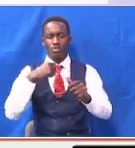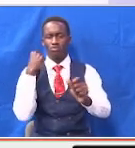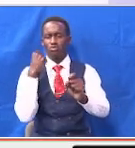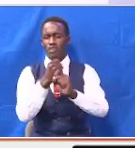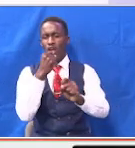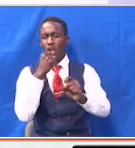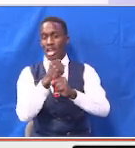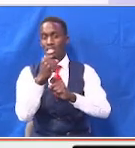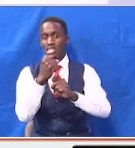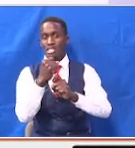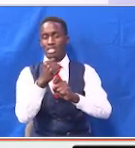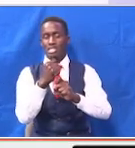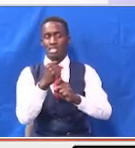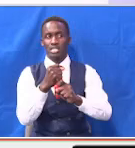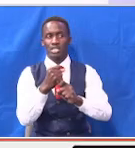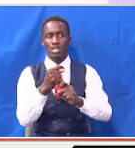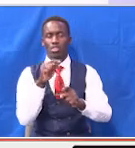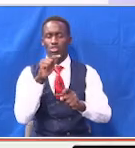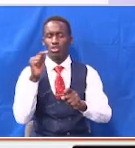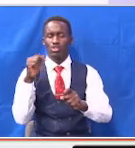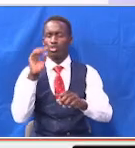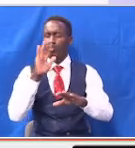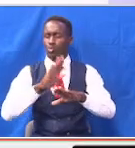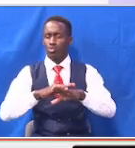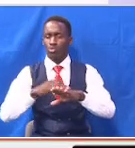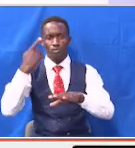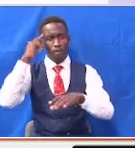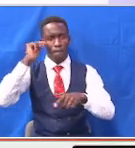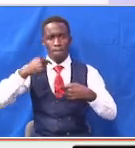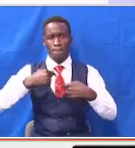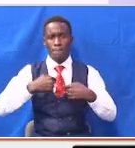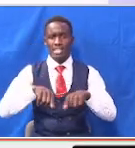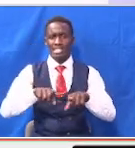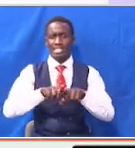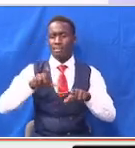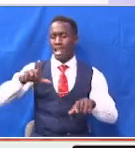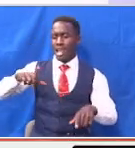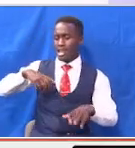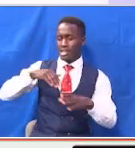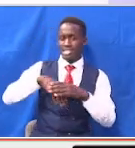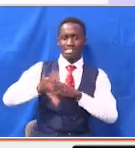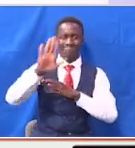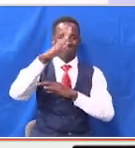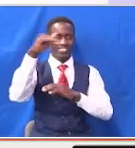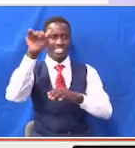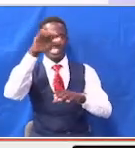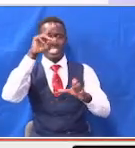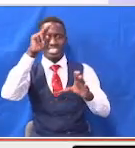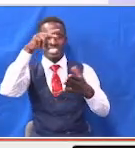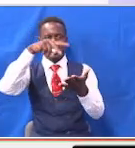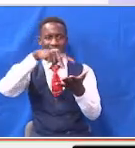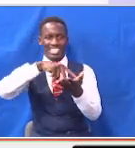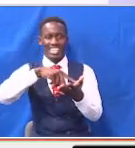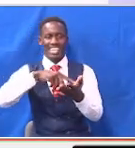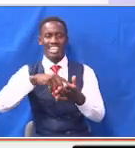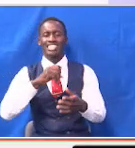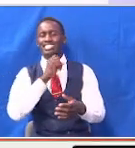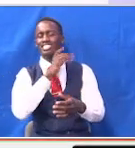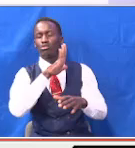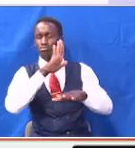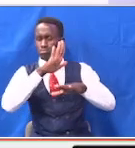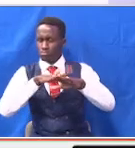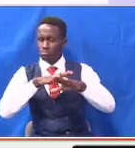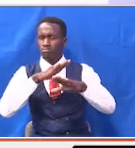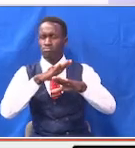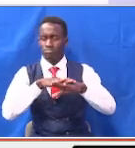Mm. And those stood out for you? Those stood out, and for the women in the house, they got to their feet and shouted, Igwe. We felt that presence.